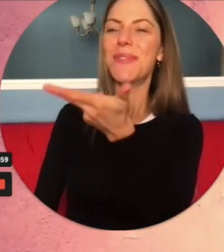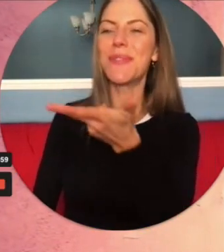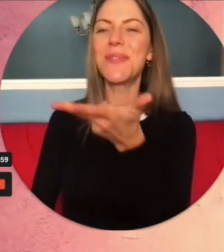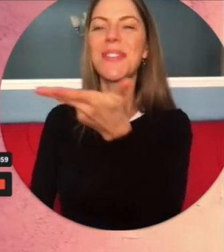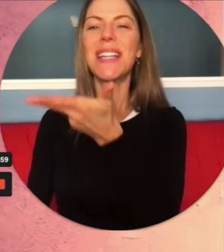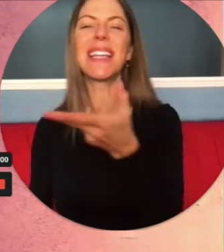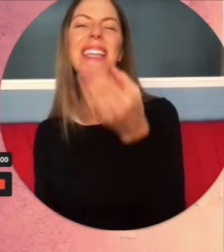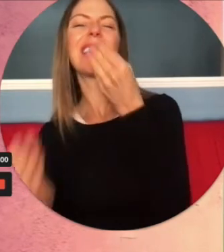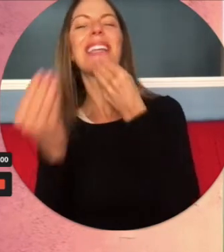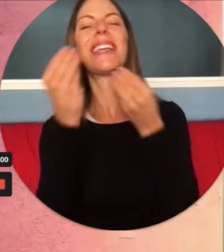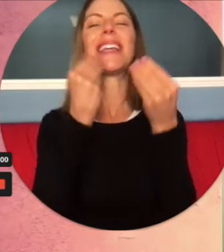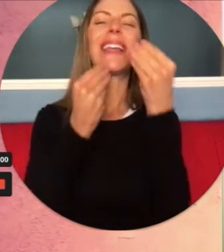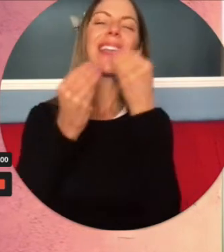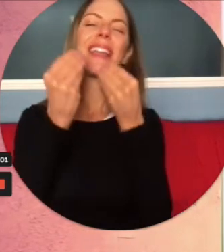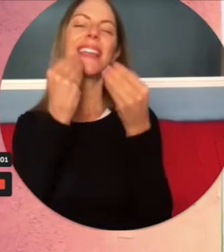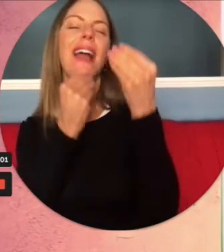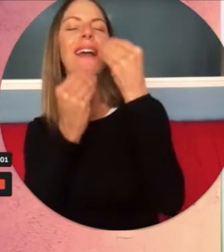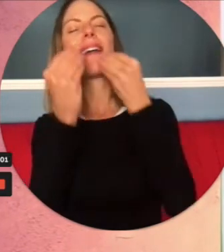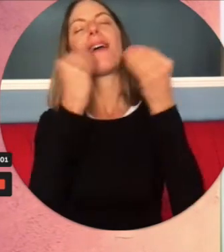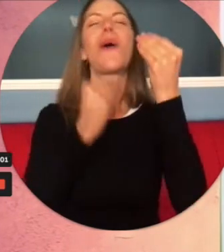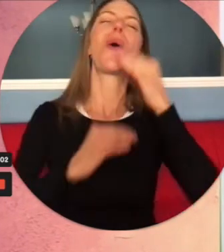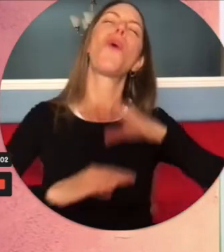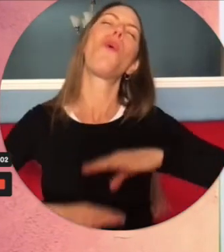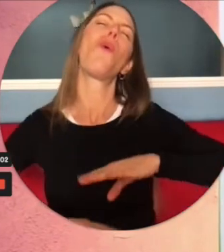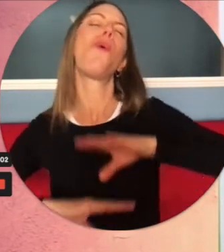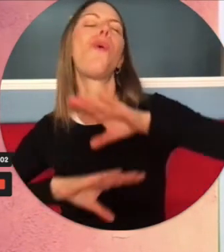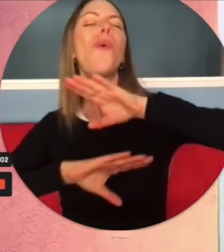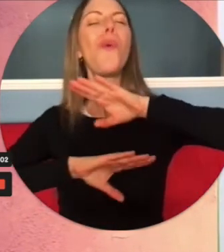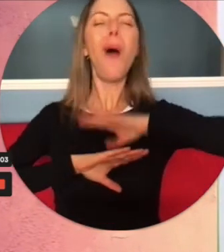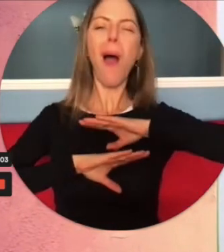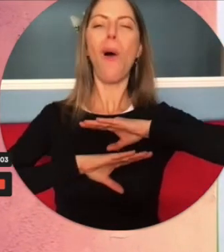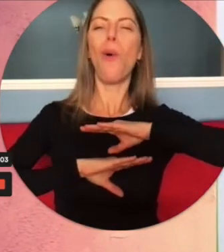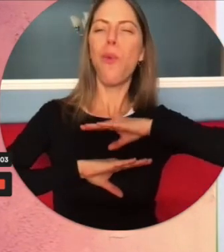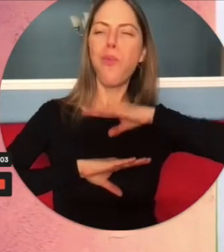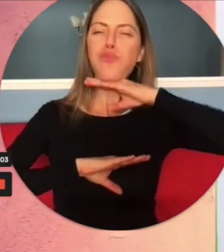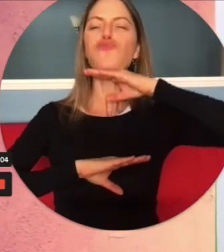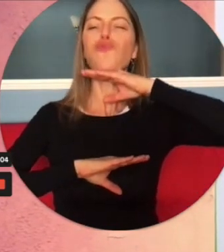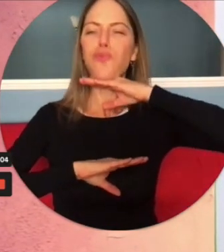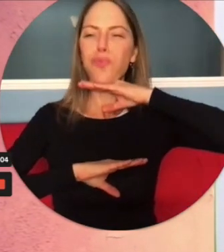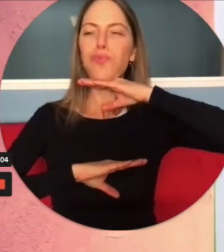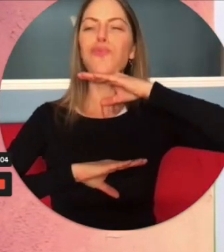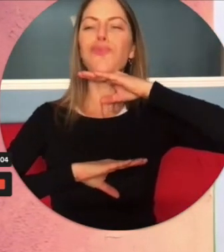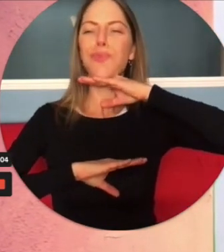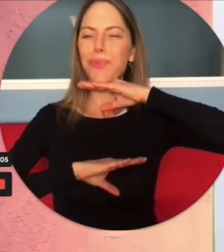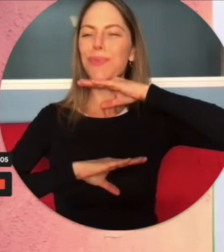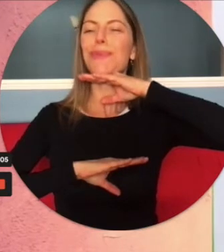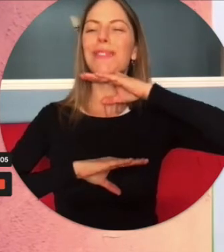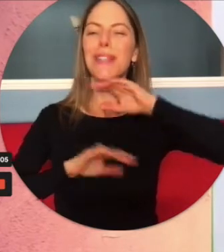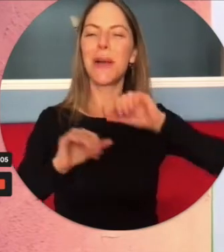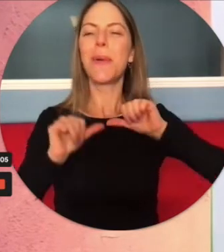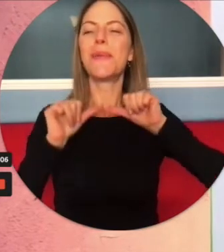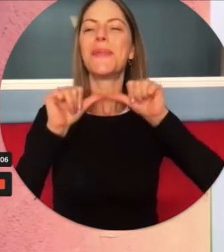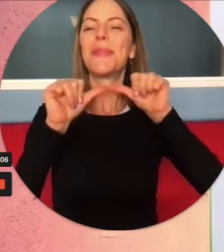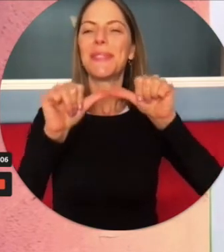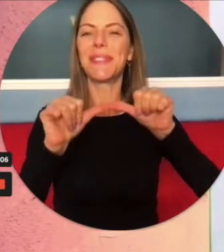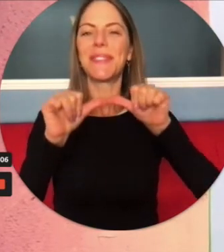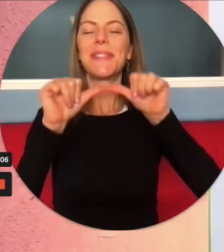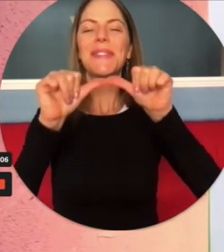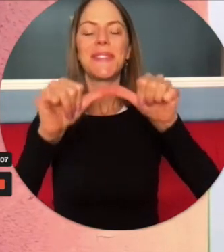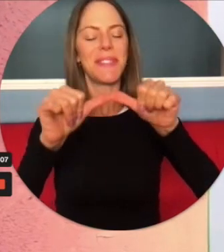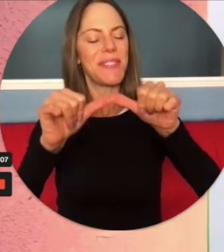got so fat that they could hardly walk home again they are probably there yet so snip snap